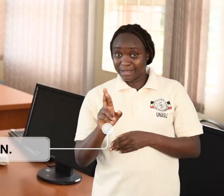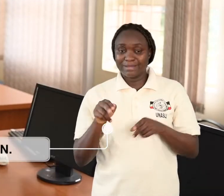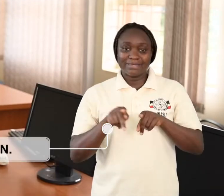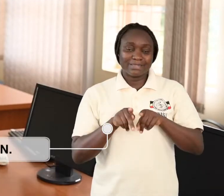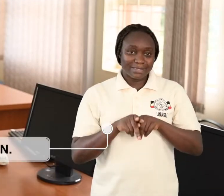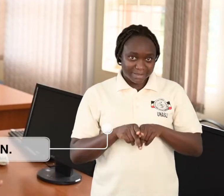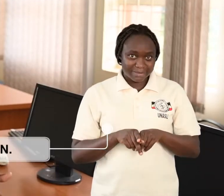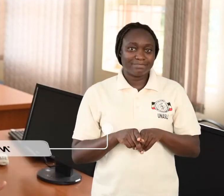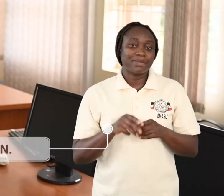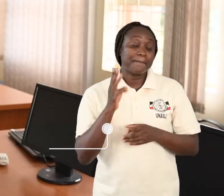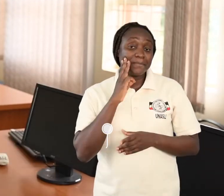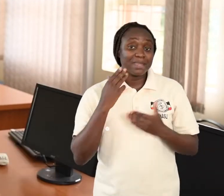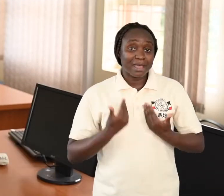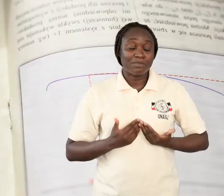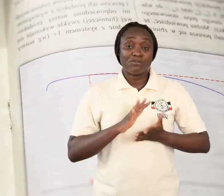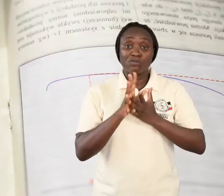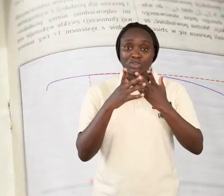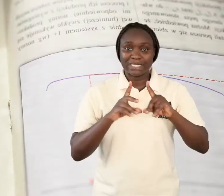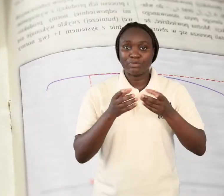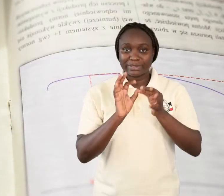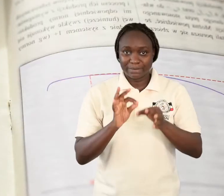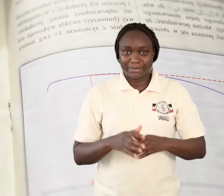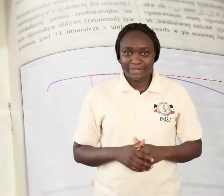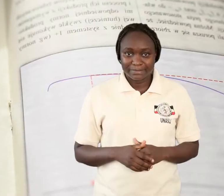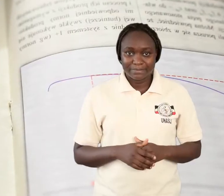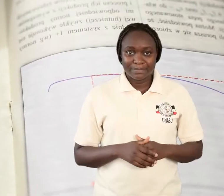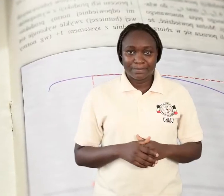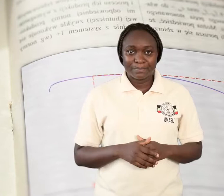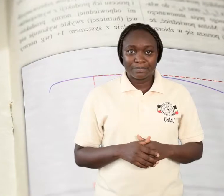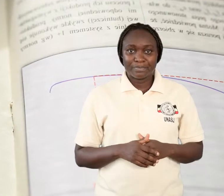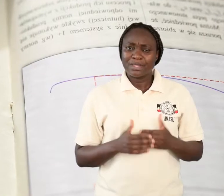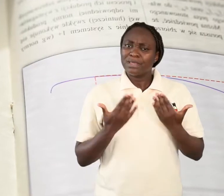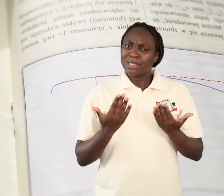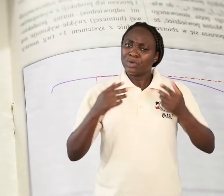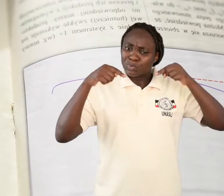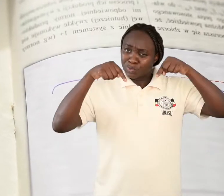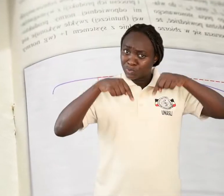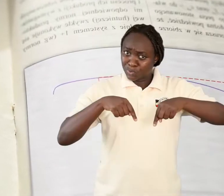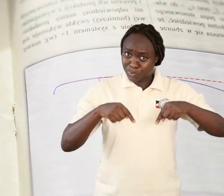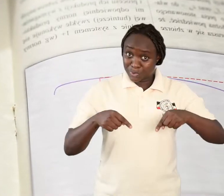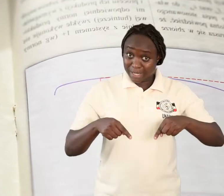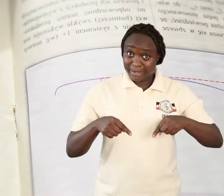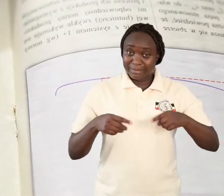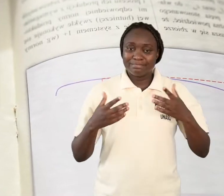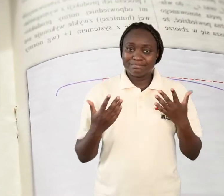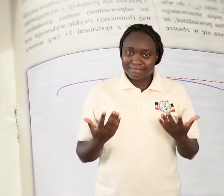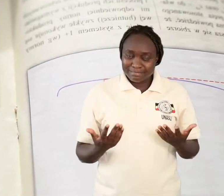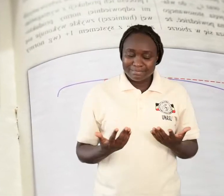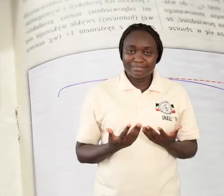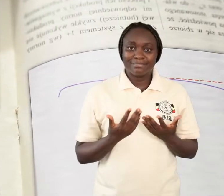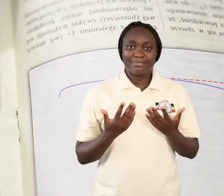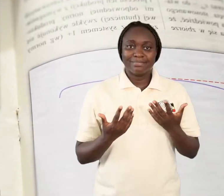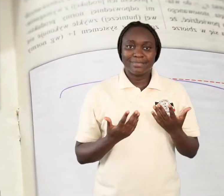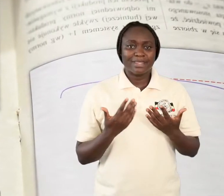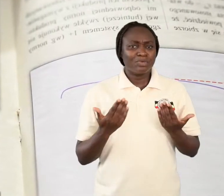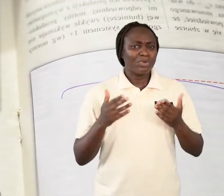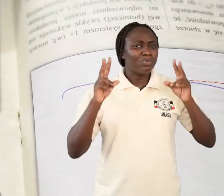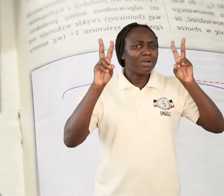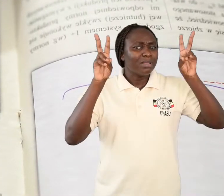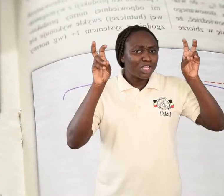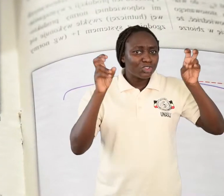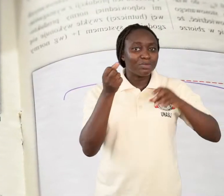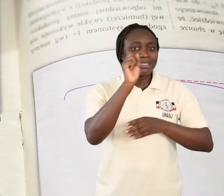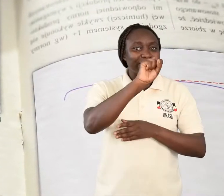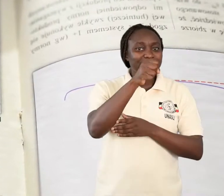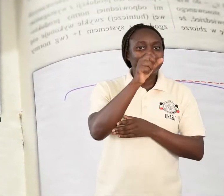Millie as a sign language interpreter. Today, we are going to look at subsets.